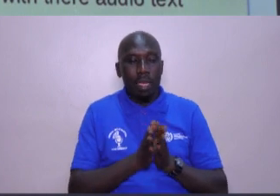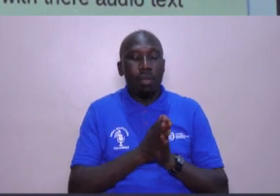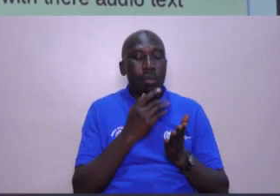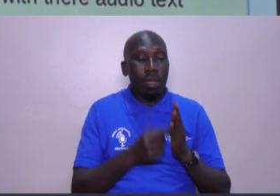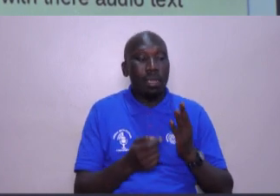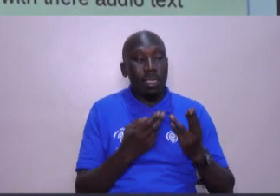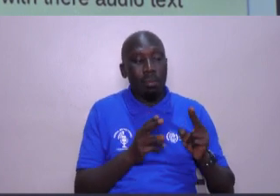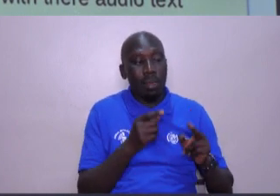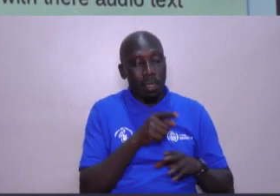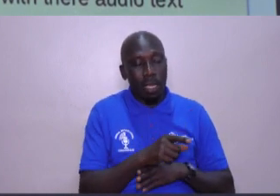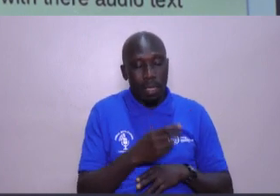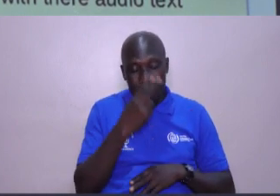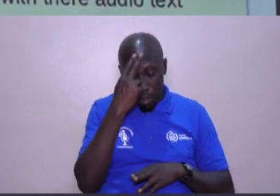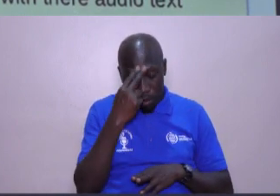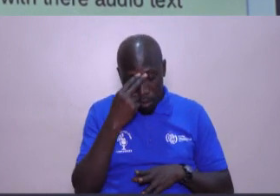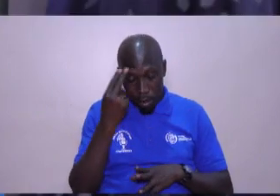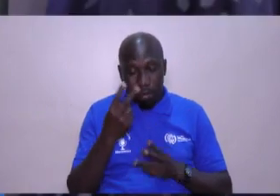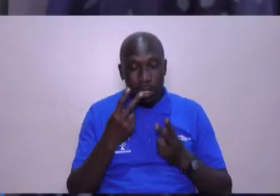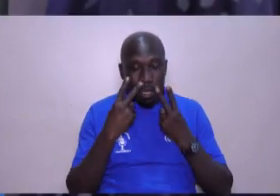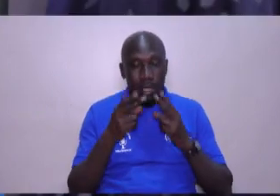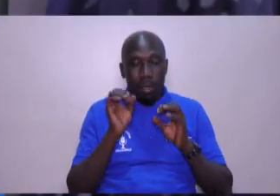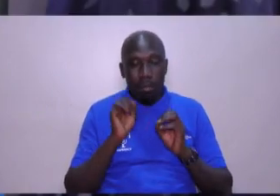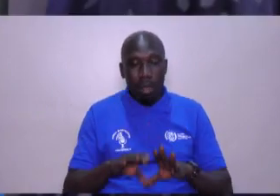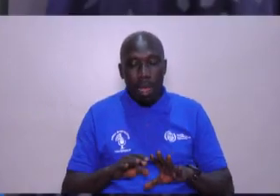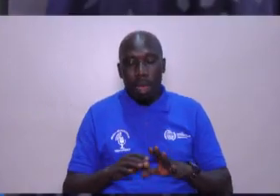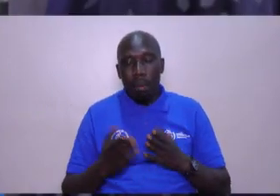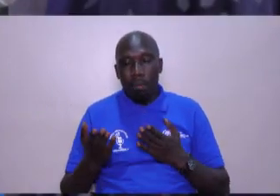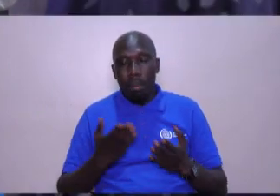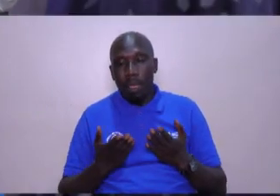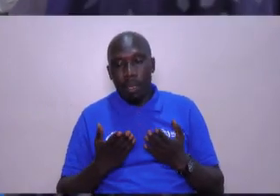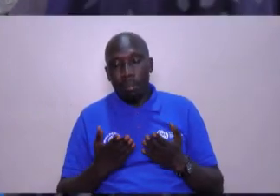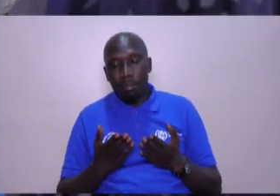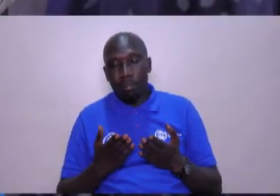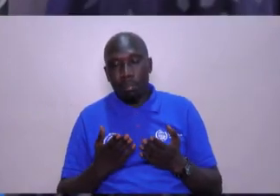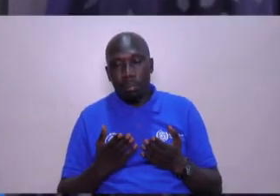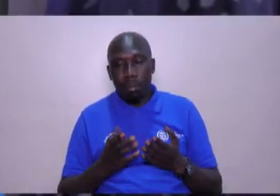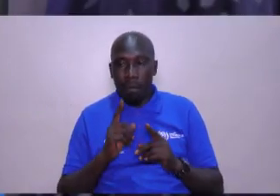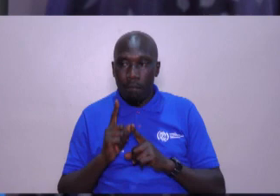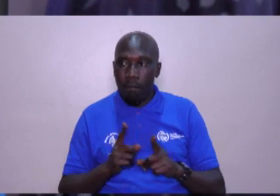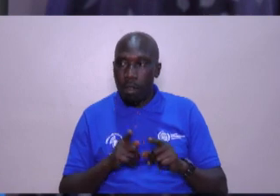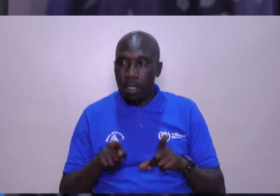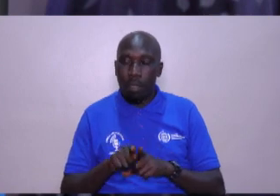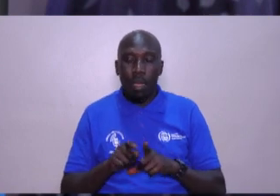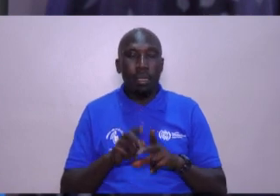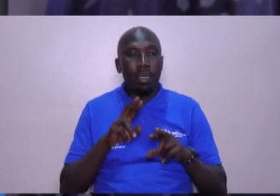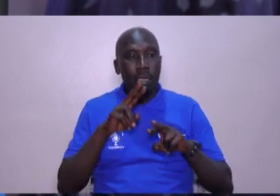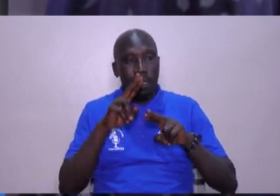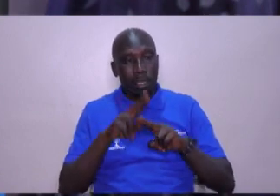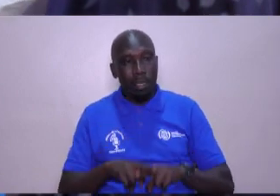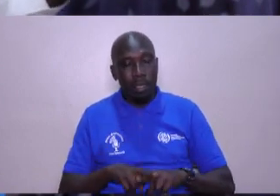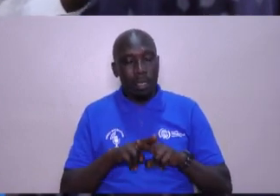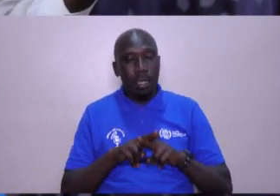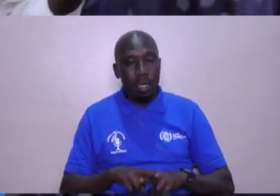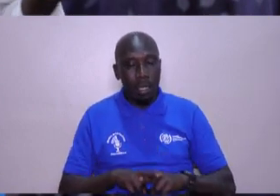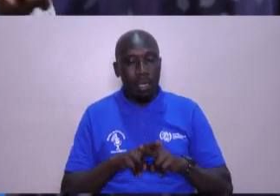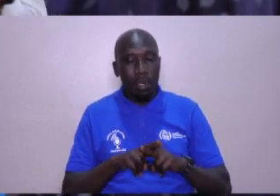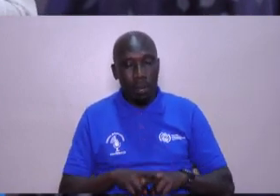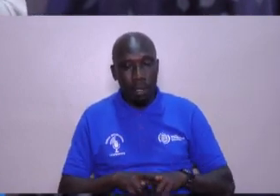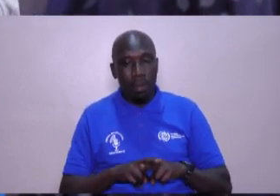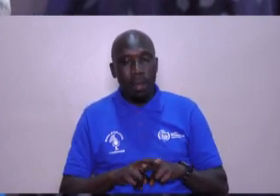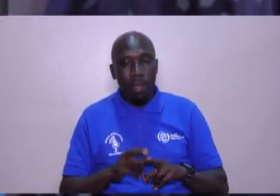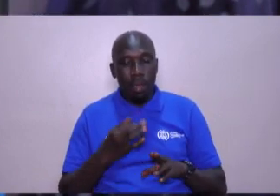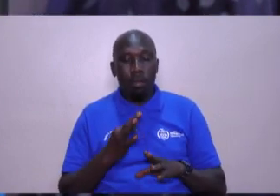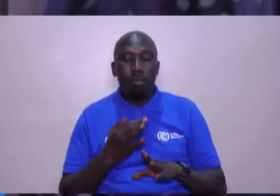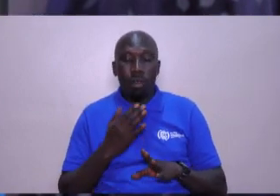not seeing might take up that and is amidst of many facts, is not getting